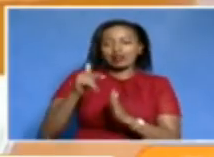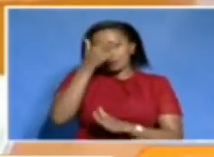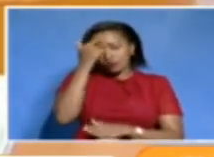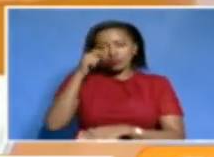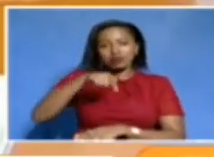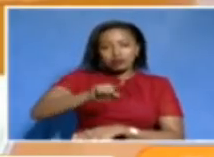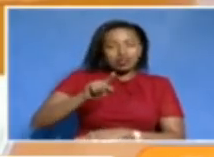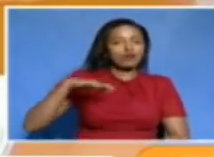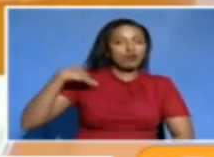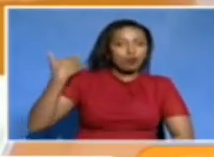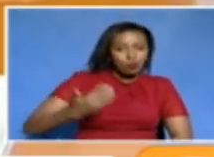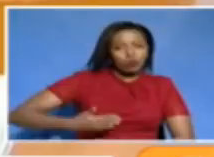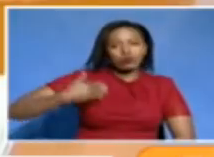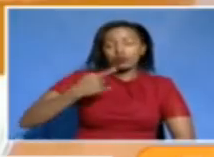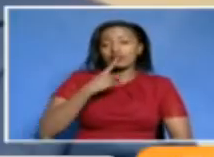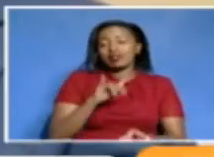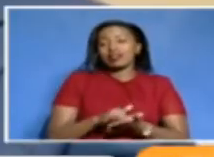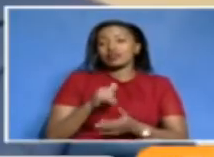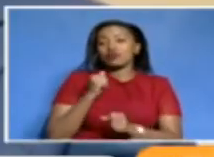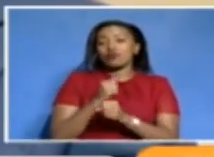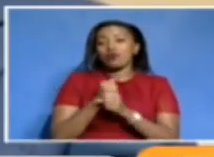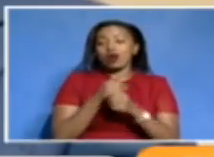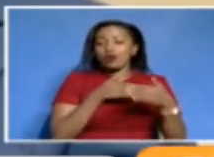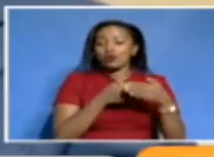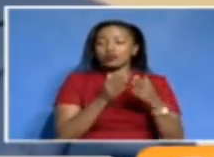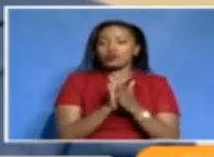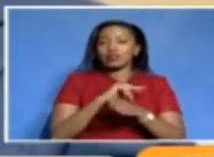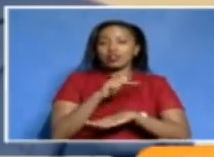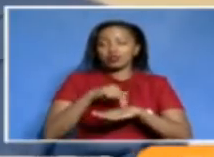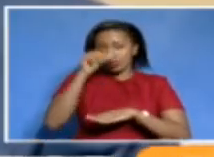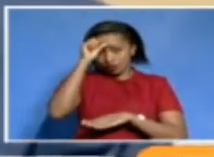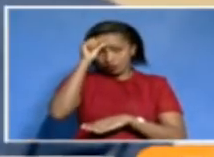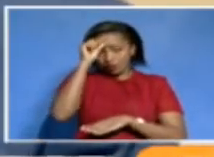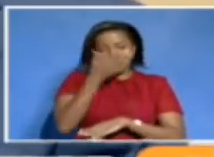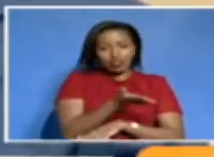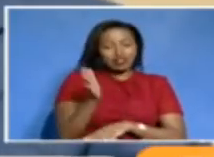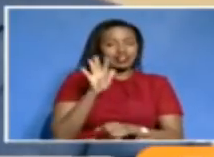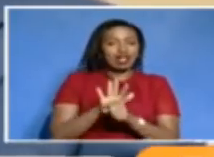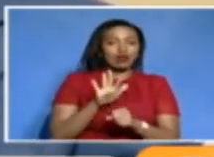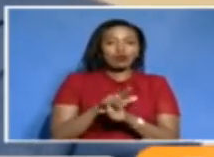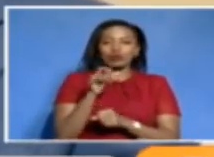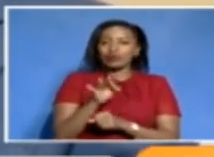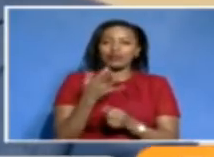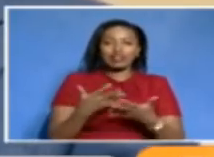referring to working with the national government. There was a lot of inconvenience, which we cannot deny.